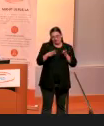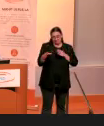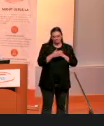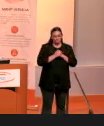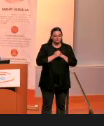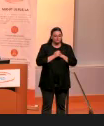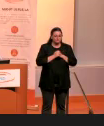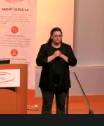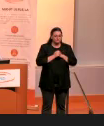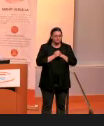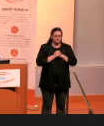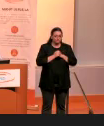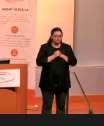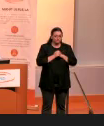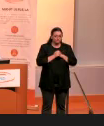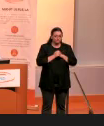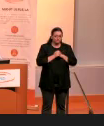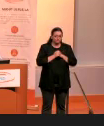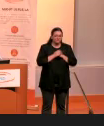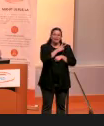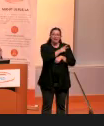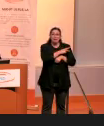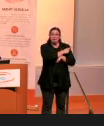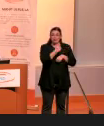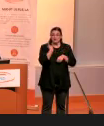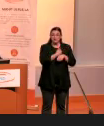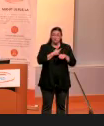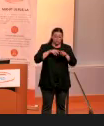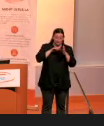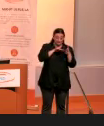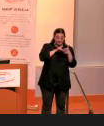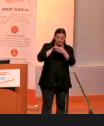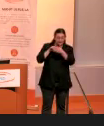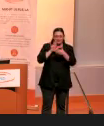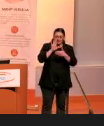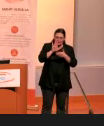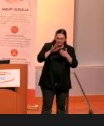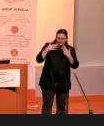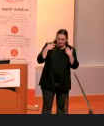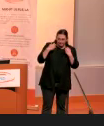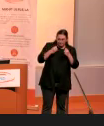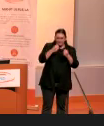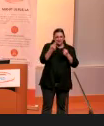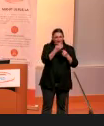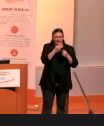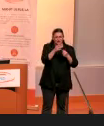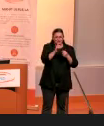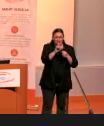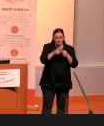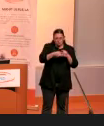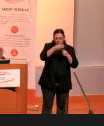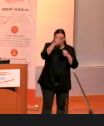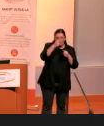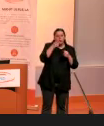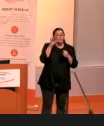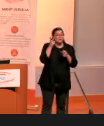in fact, when we looked at patients who had that inflammatory HDL that I was talking about, we found that patients